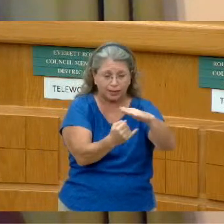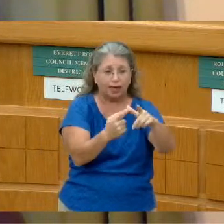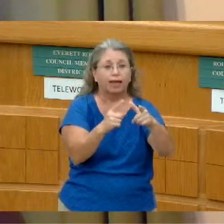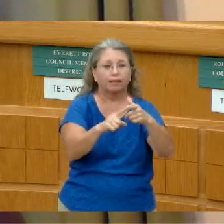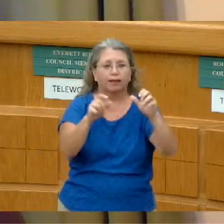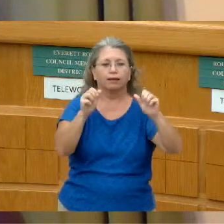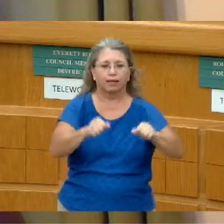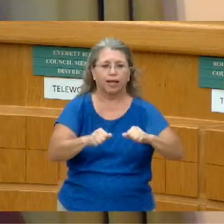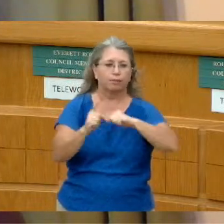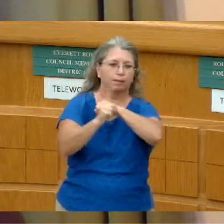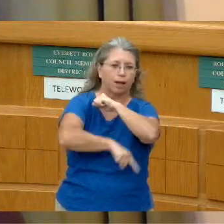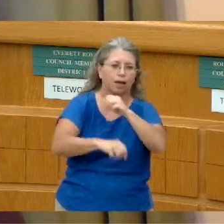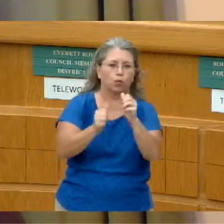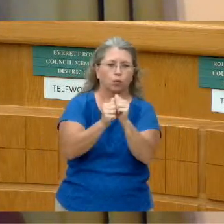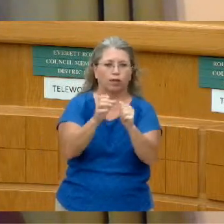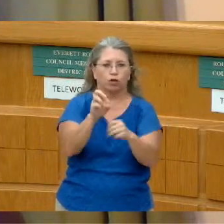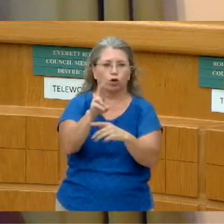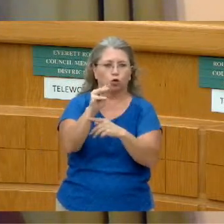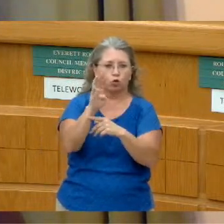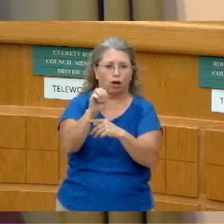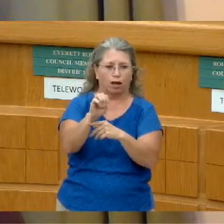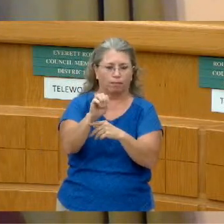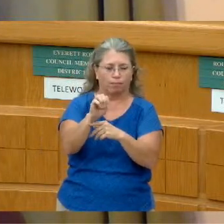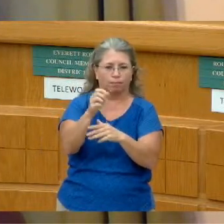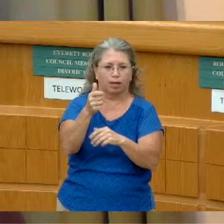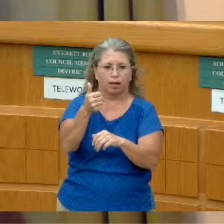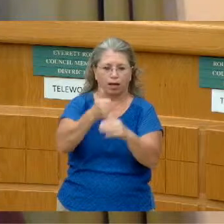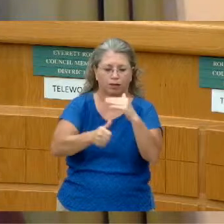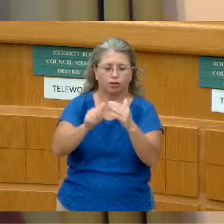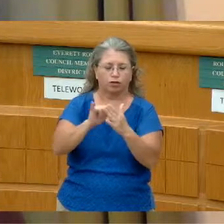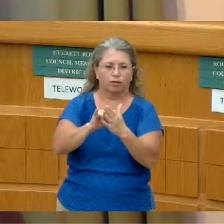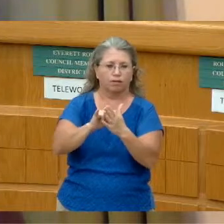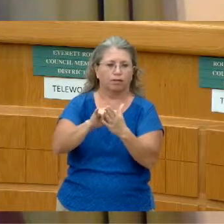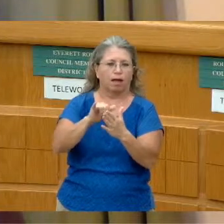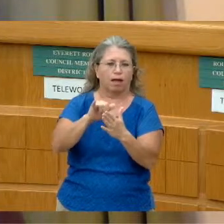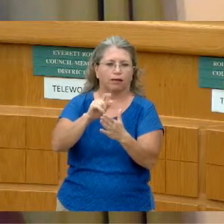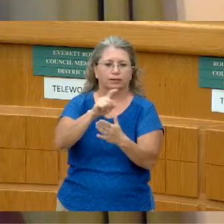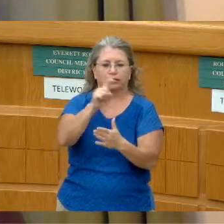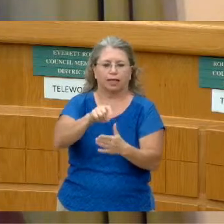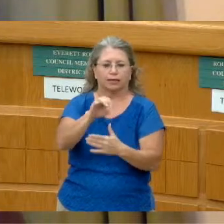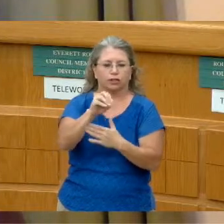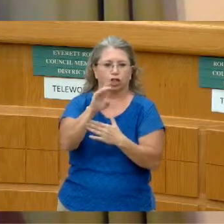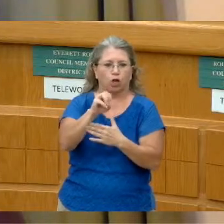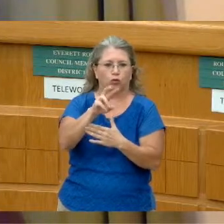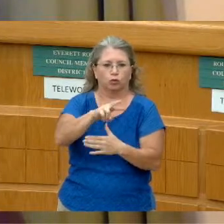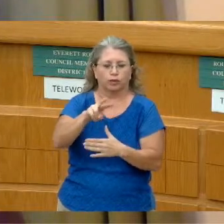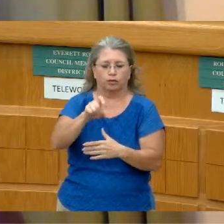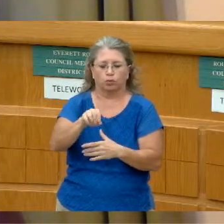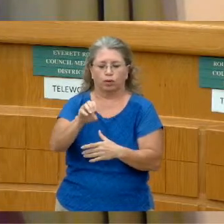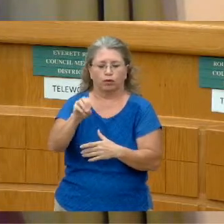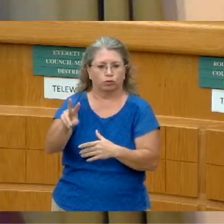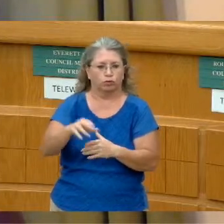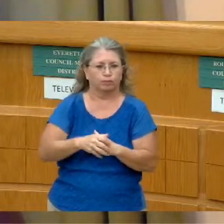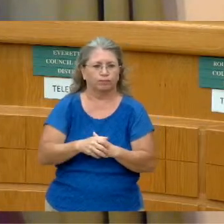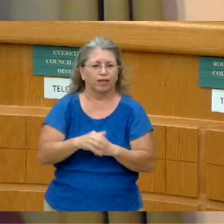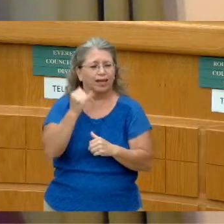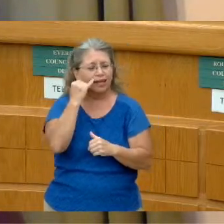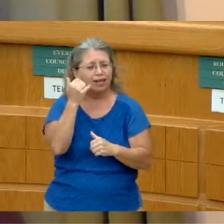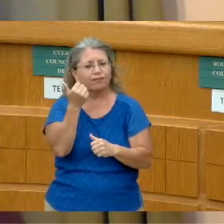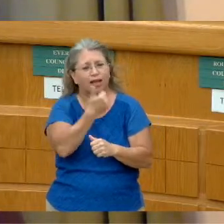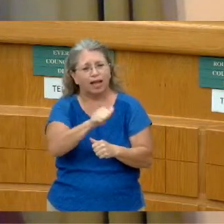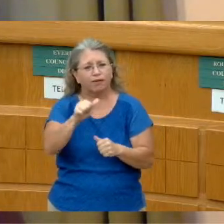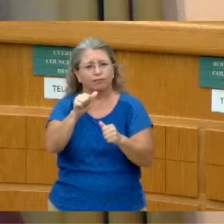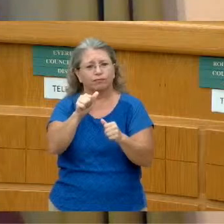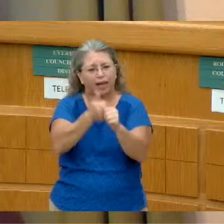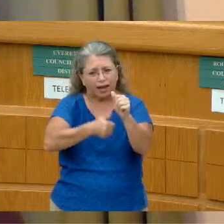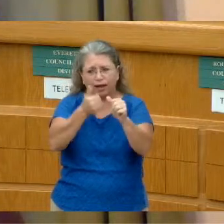Section 22.02. If we could get everyone to follow these two public health requirements, we would not